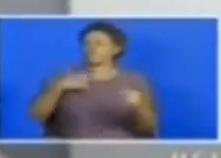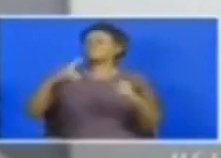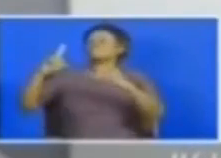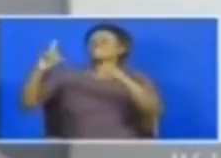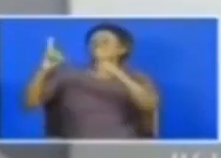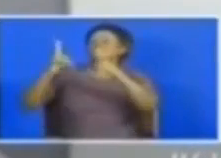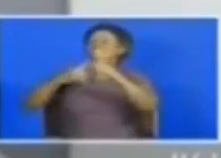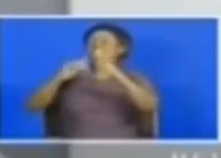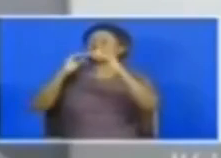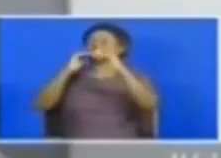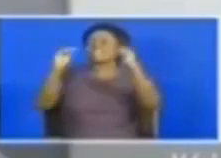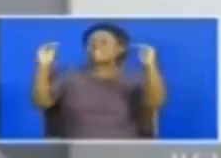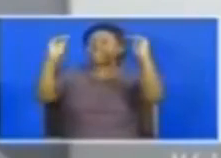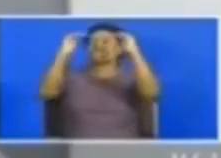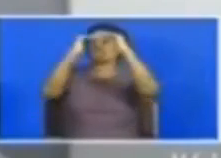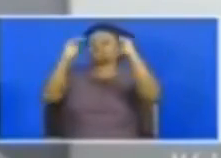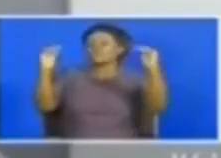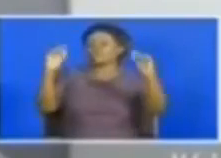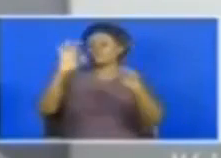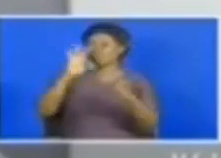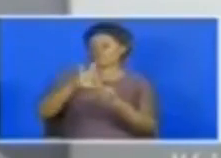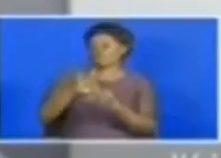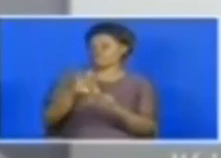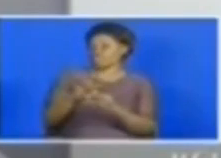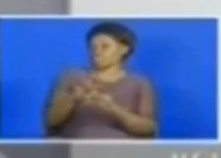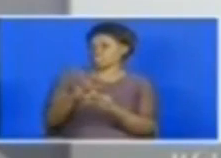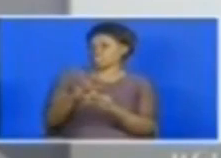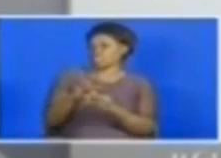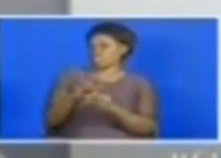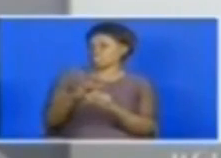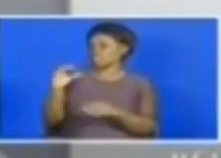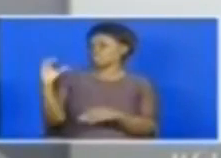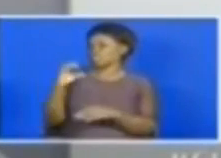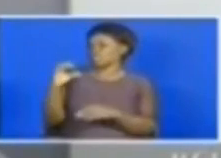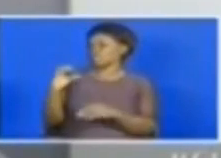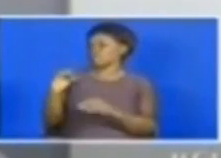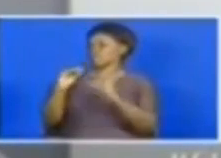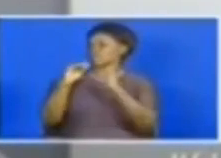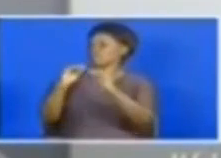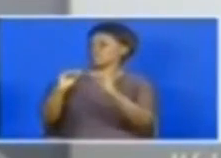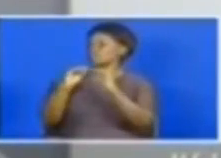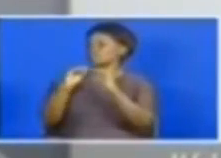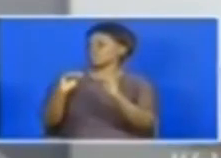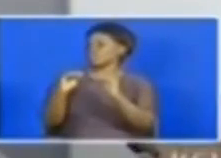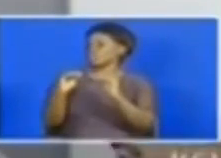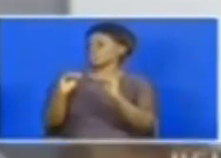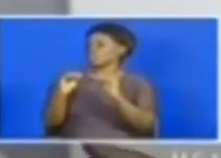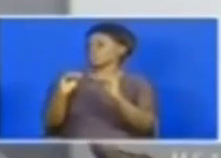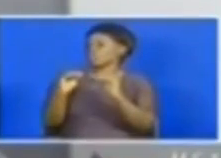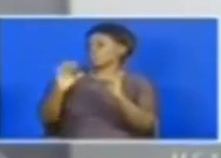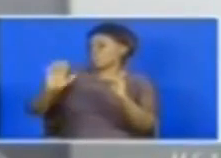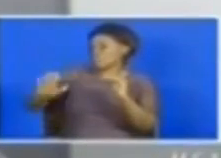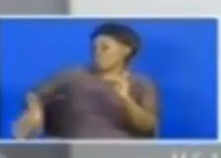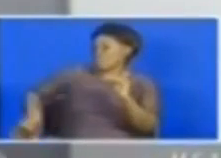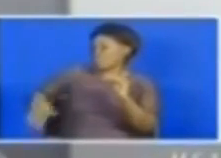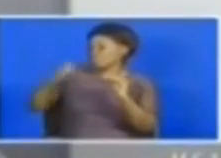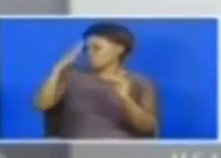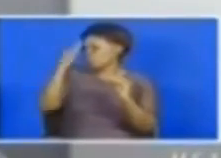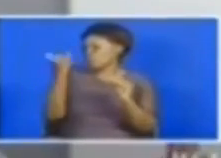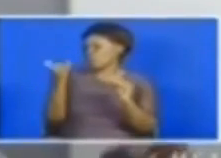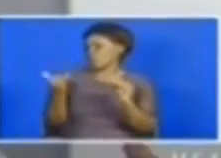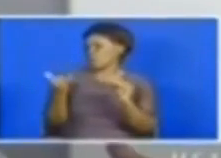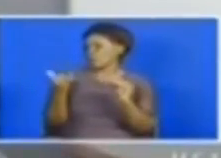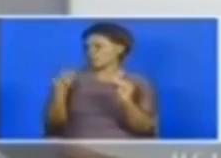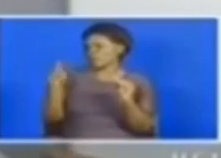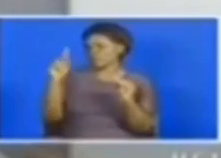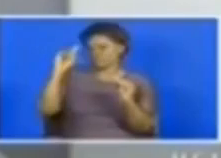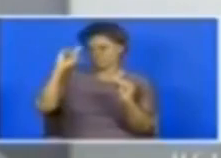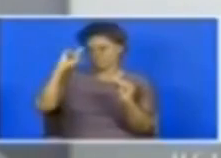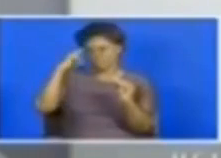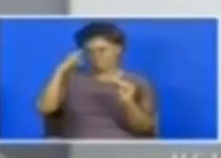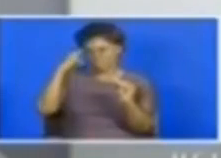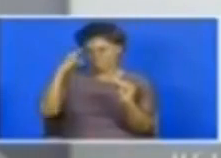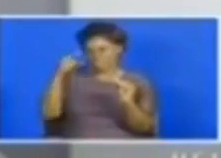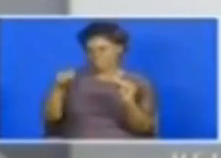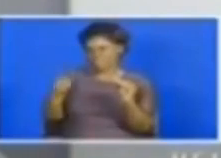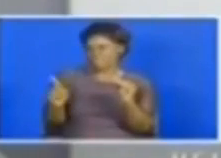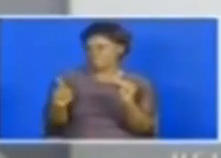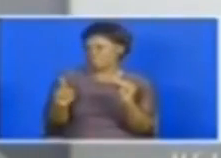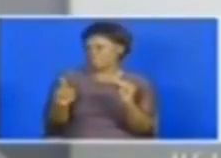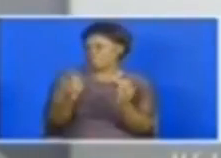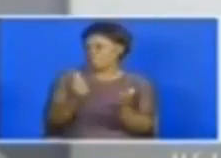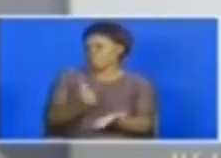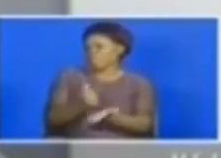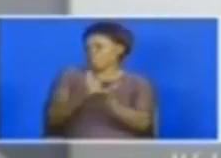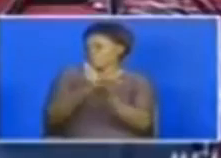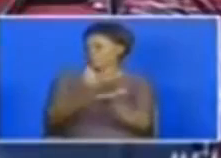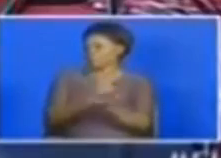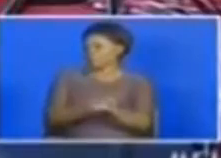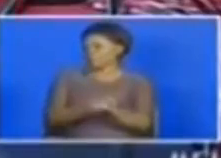six levels of voting. Why has civic education been left till so late in the day? And do you think this will disenfranchise the